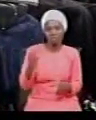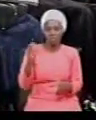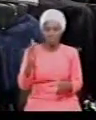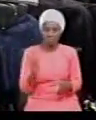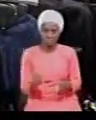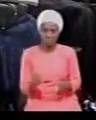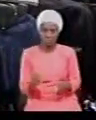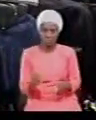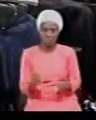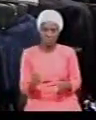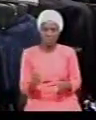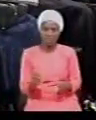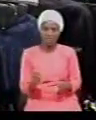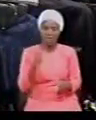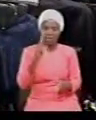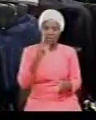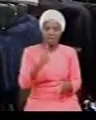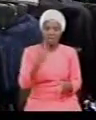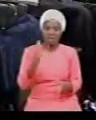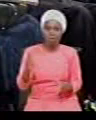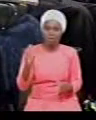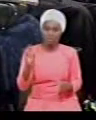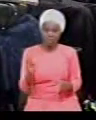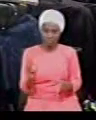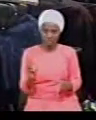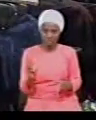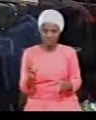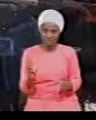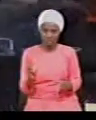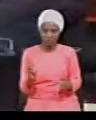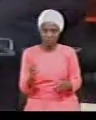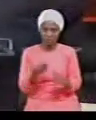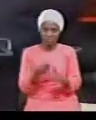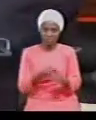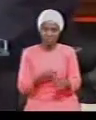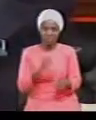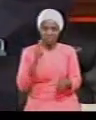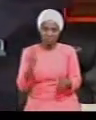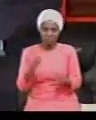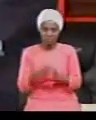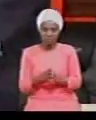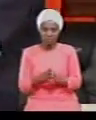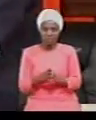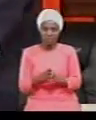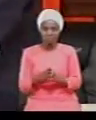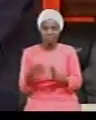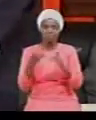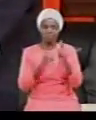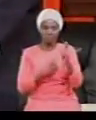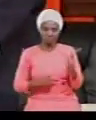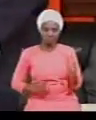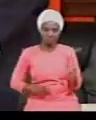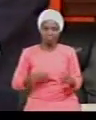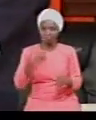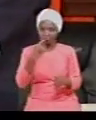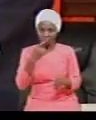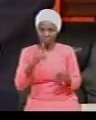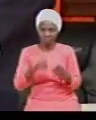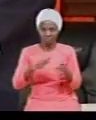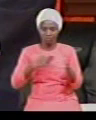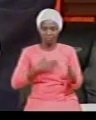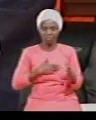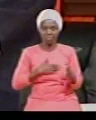Psalm 110. And I'm reading from verse 1. The Lord said unto